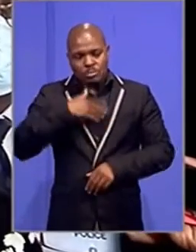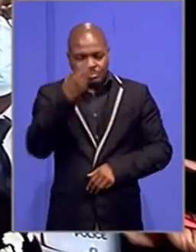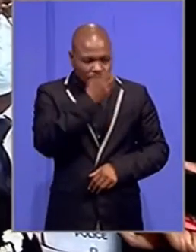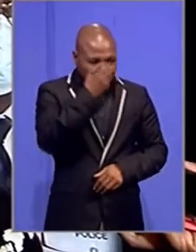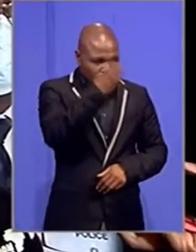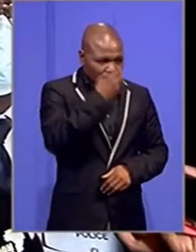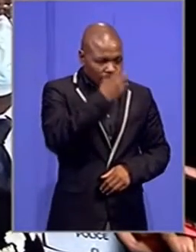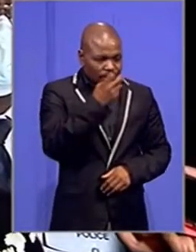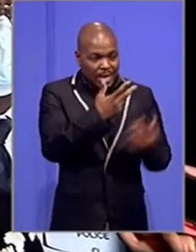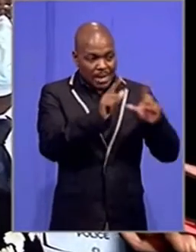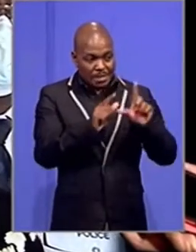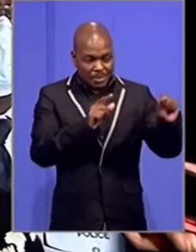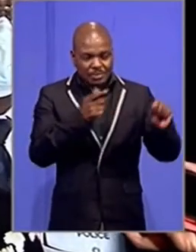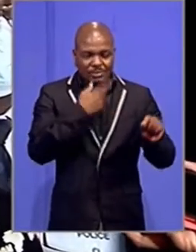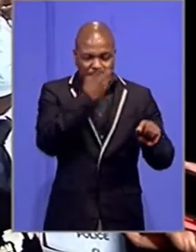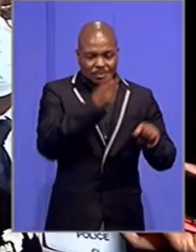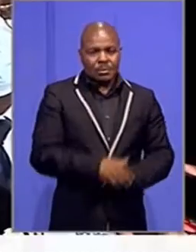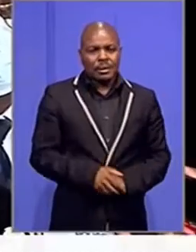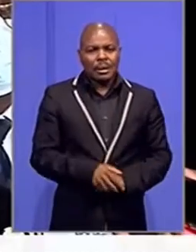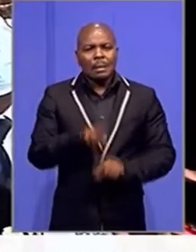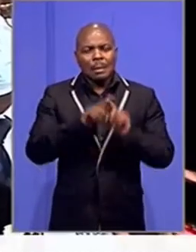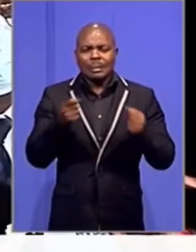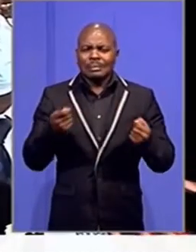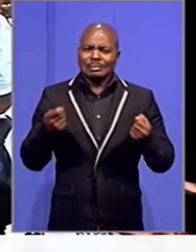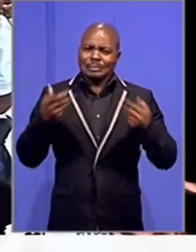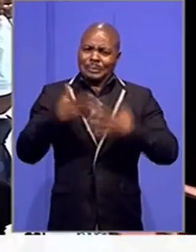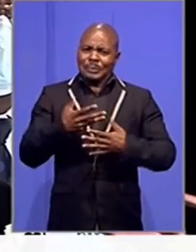that have moved there. Surprisingly,